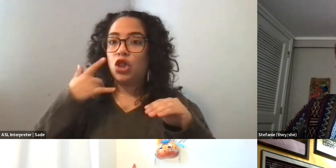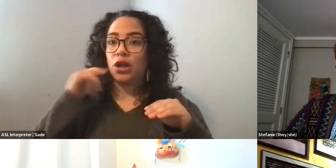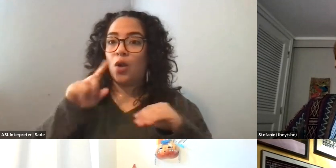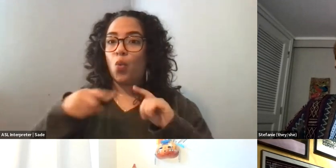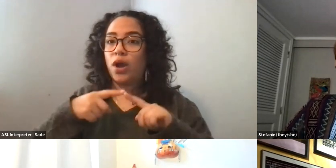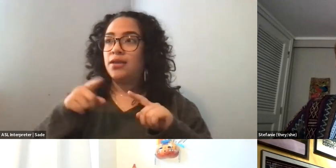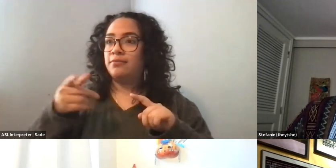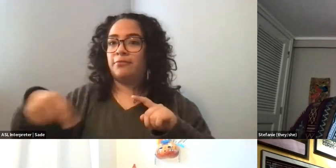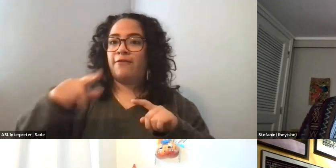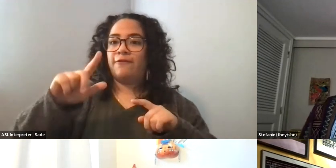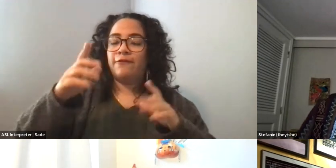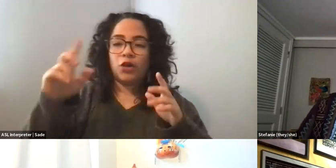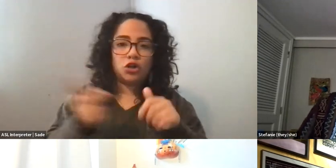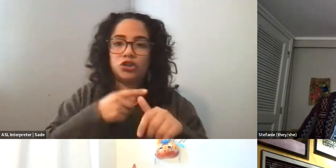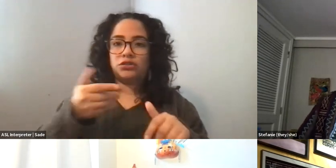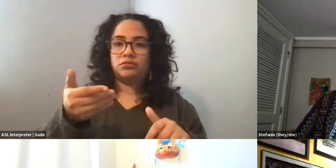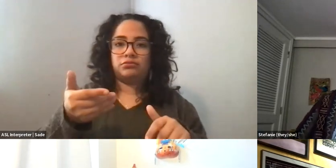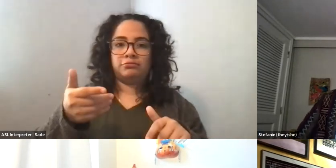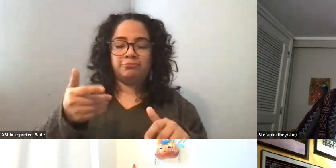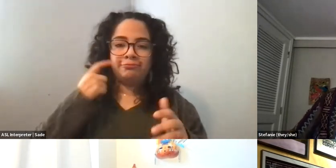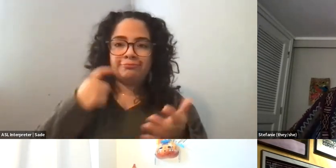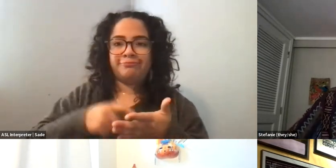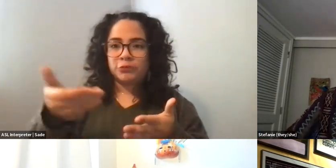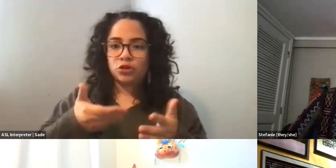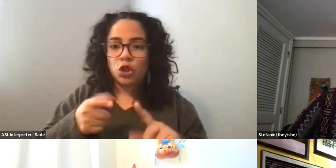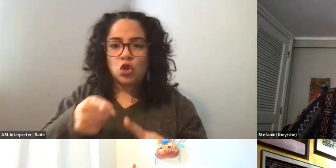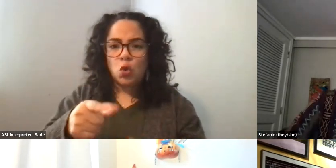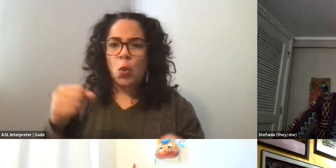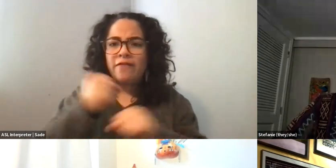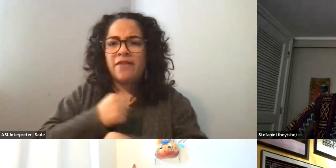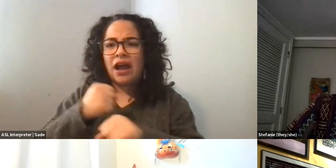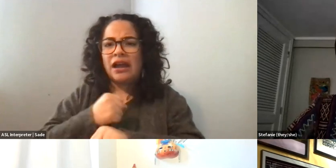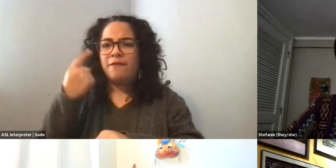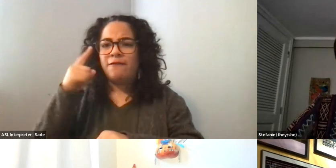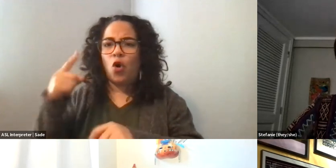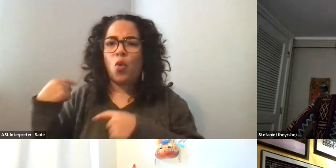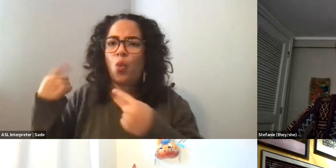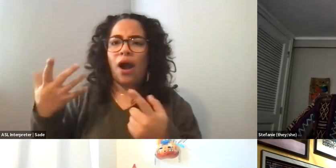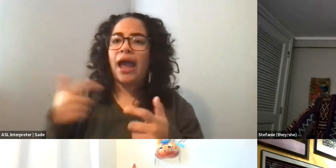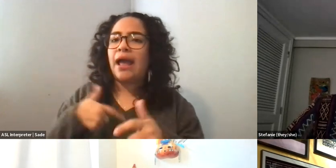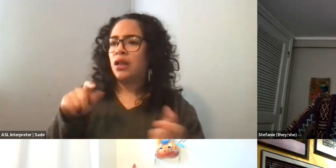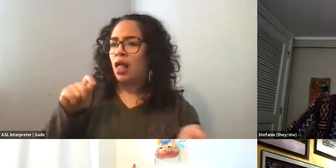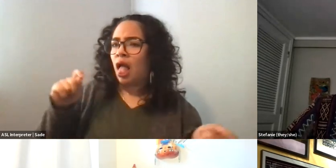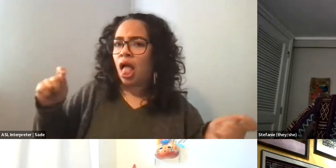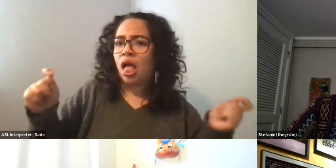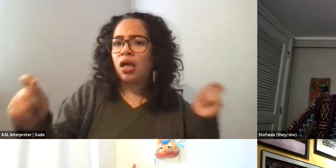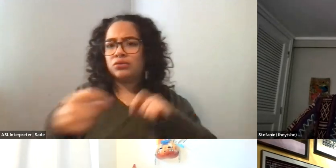them? What were you fighting for? And has it changed? What do they look like